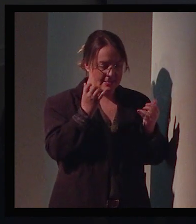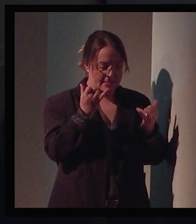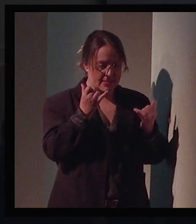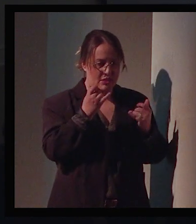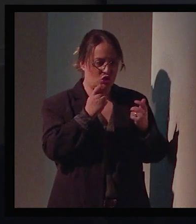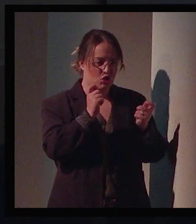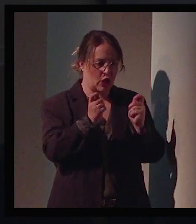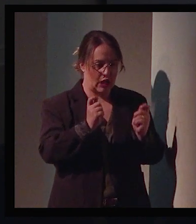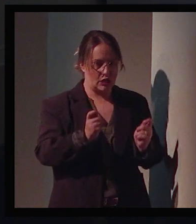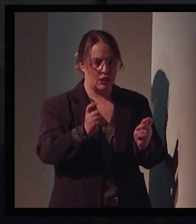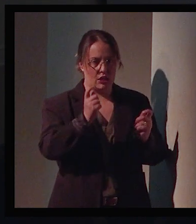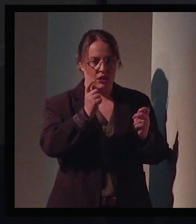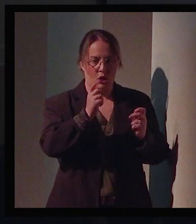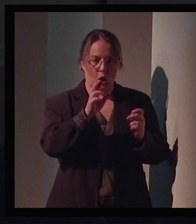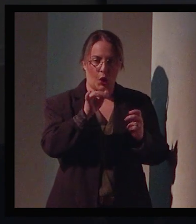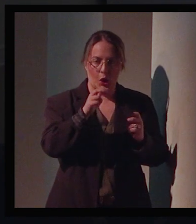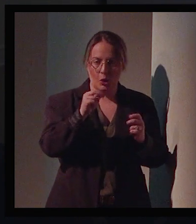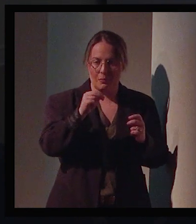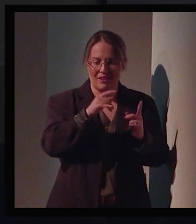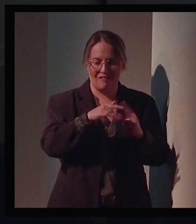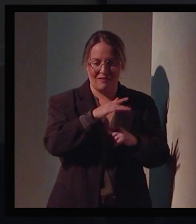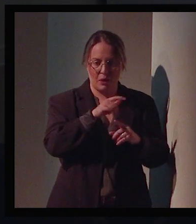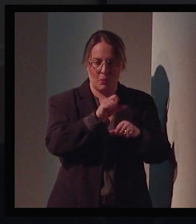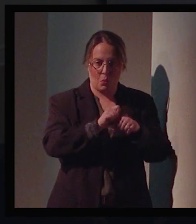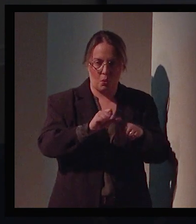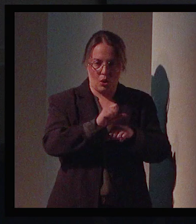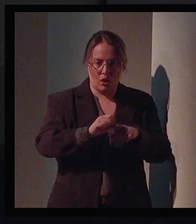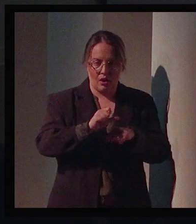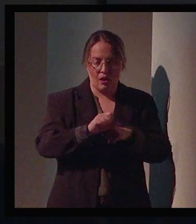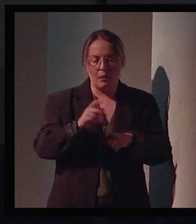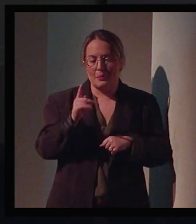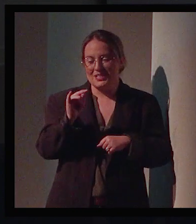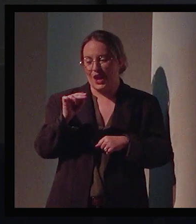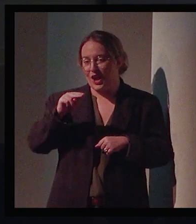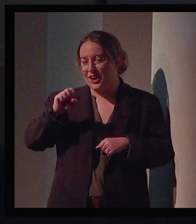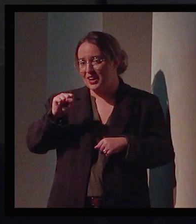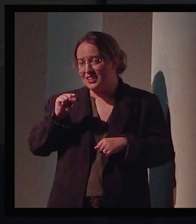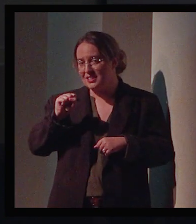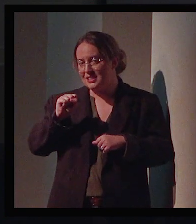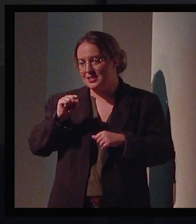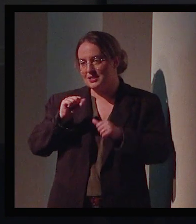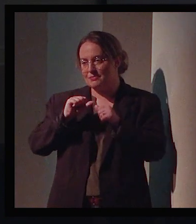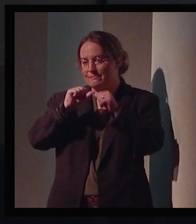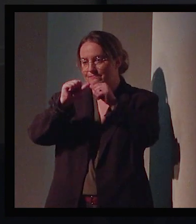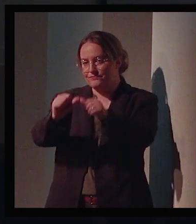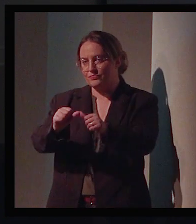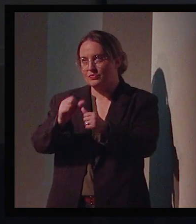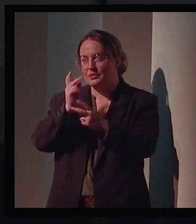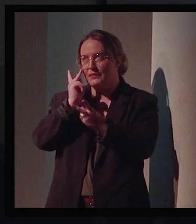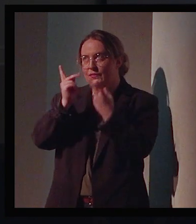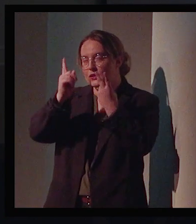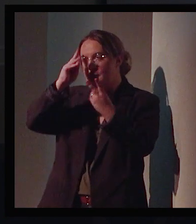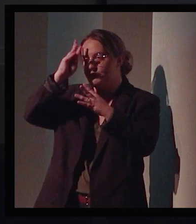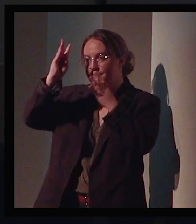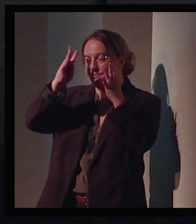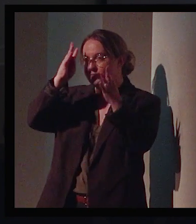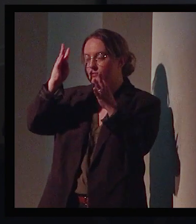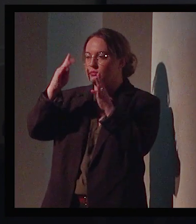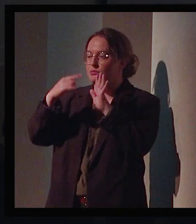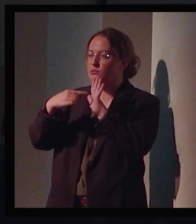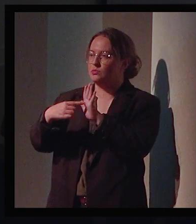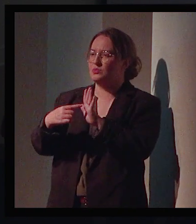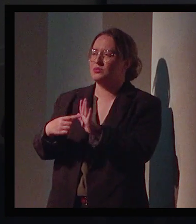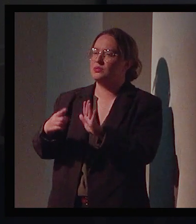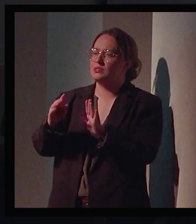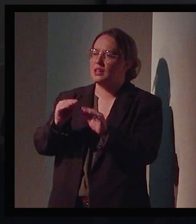working in urban environments, Breton's pastoral visions of unchanging landscapes and contented laborers were